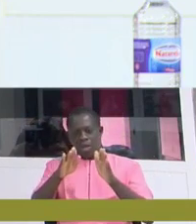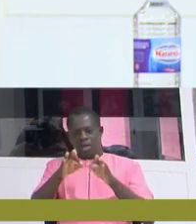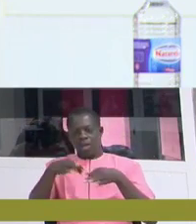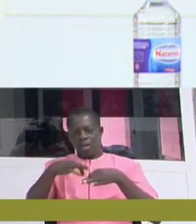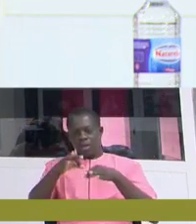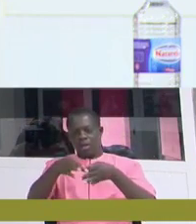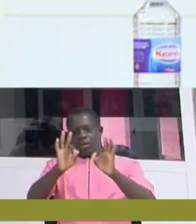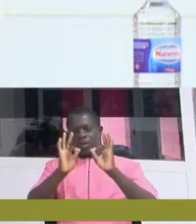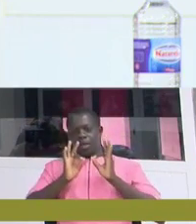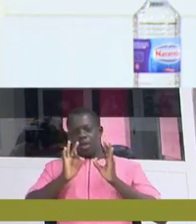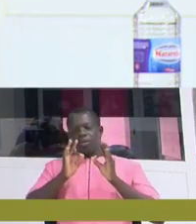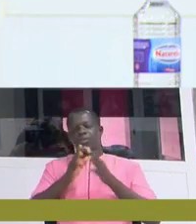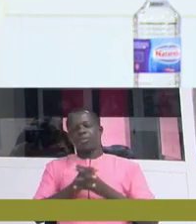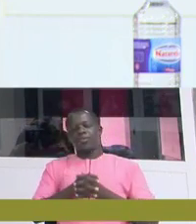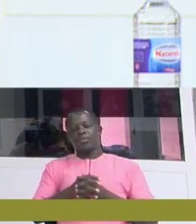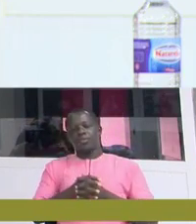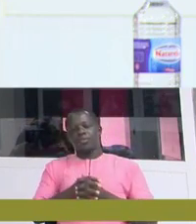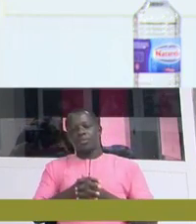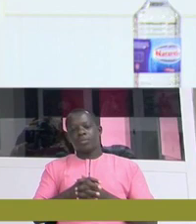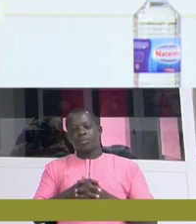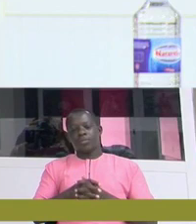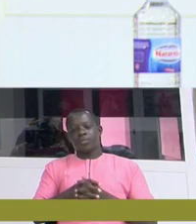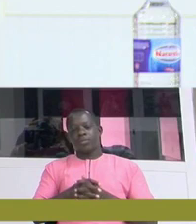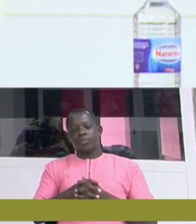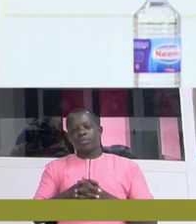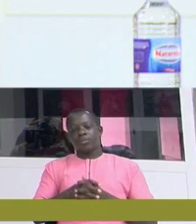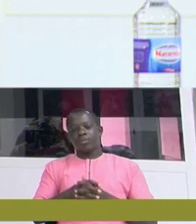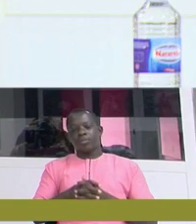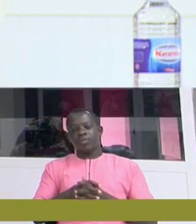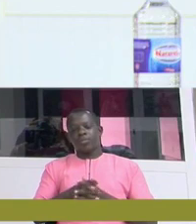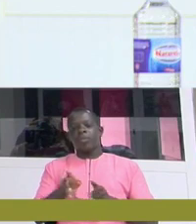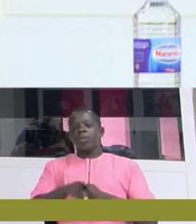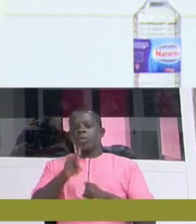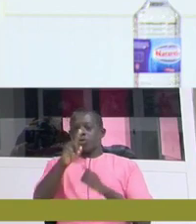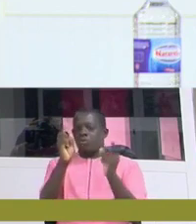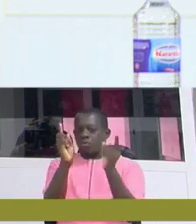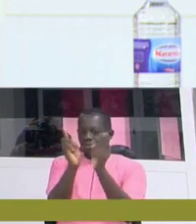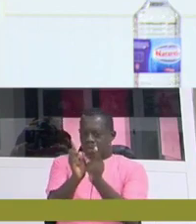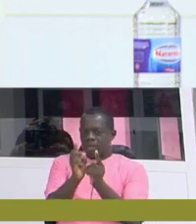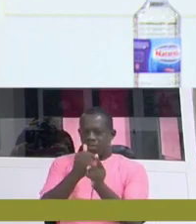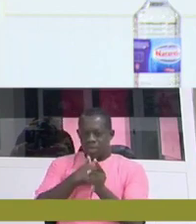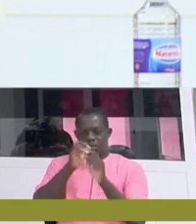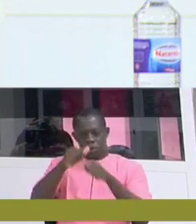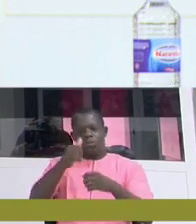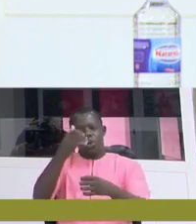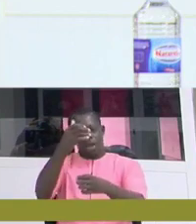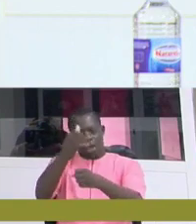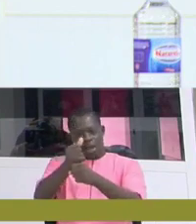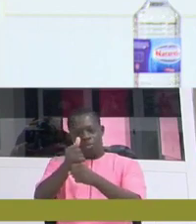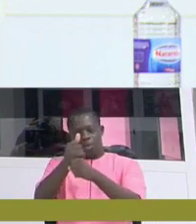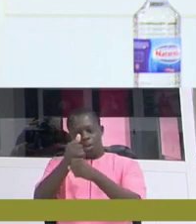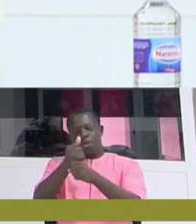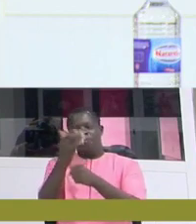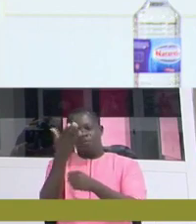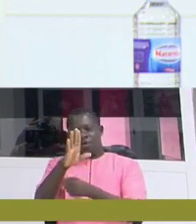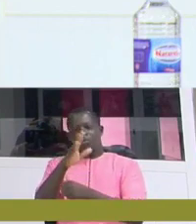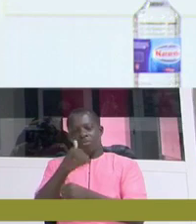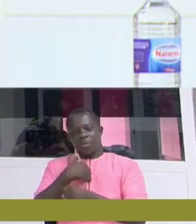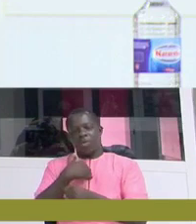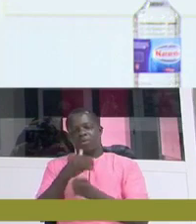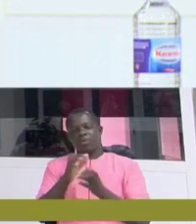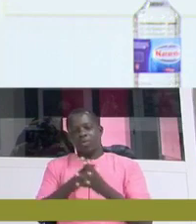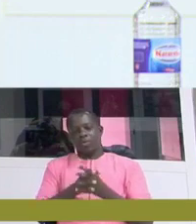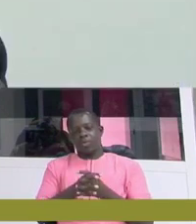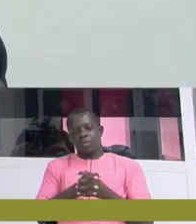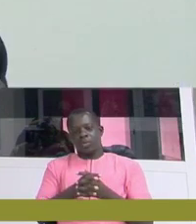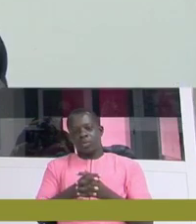the procedure that you have taken inata puru makoiro isi makoiro suta silomena. You came to seek assistance konya